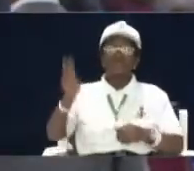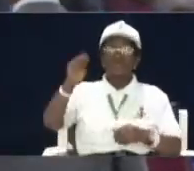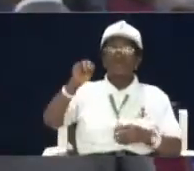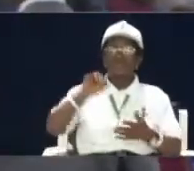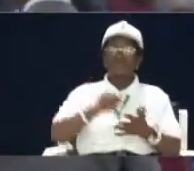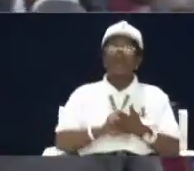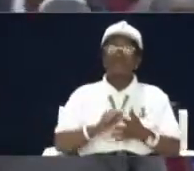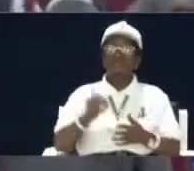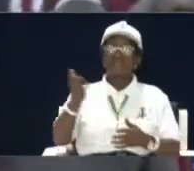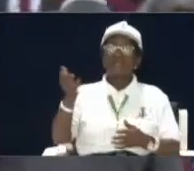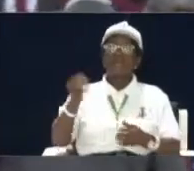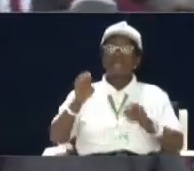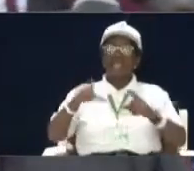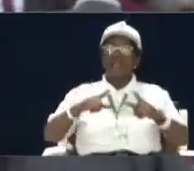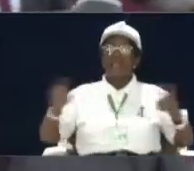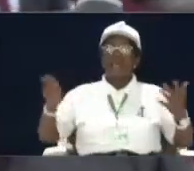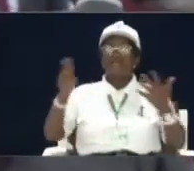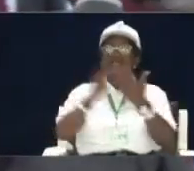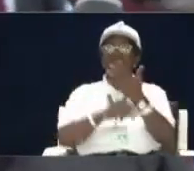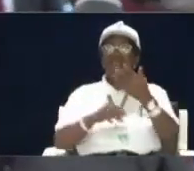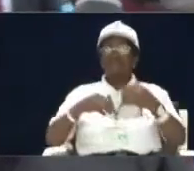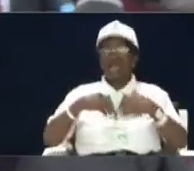started.